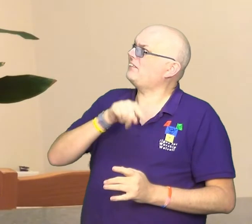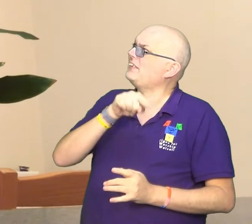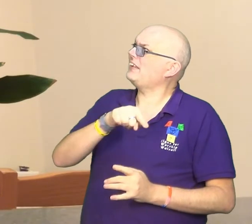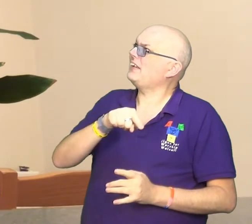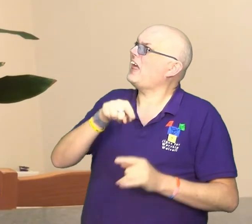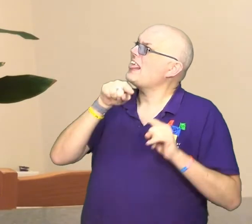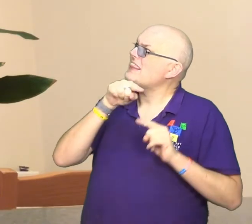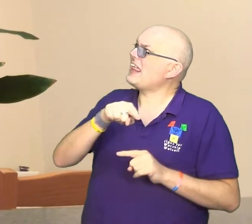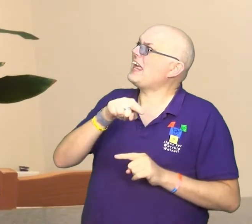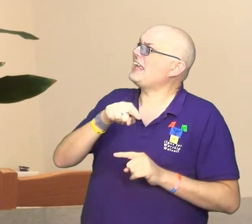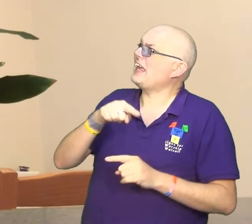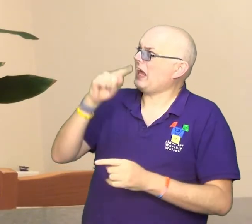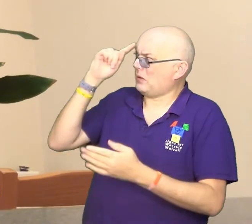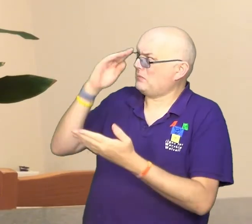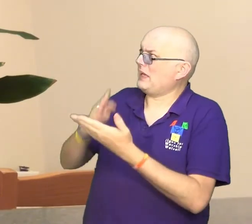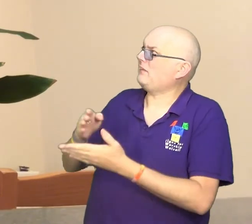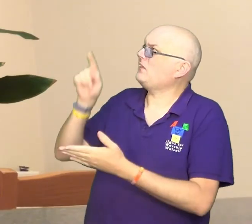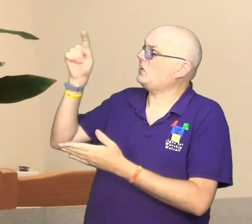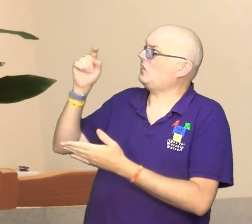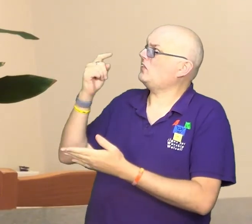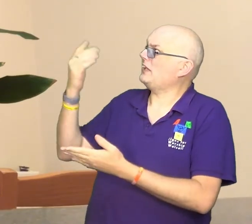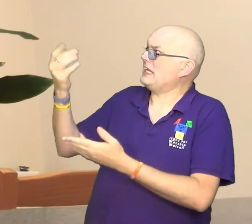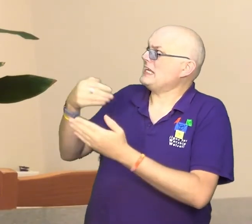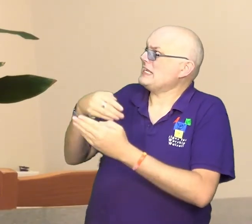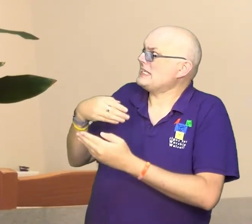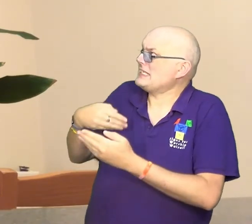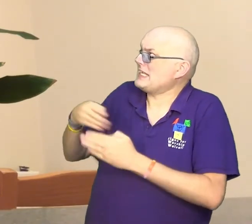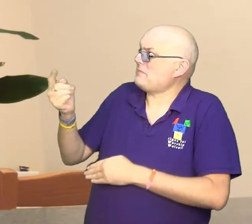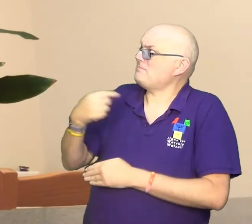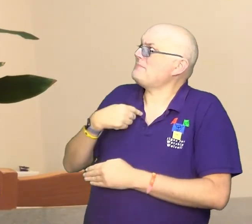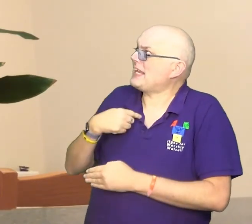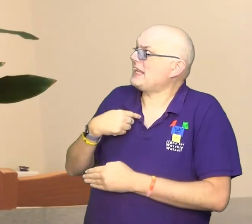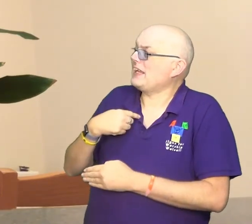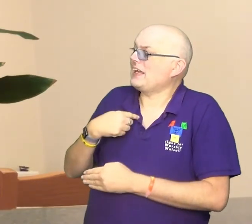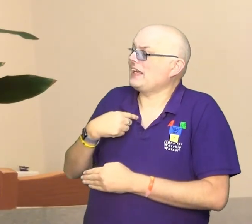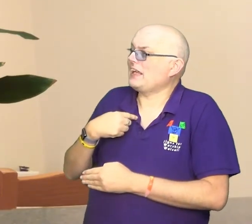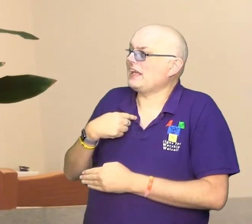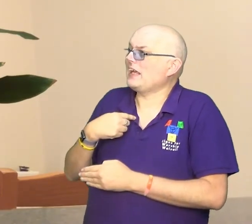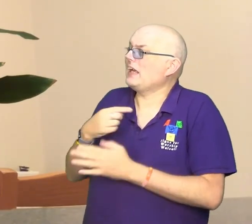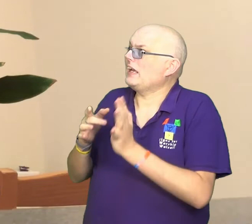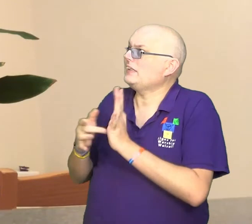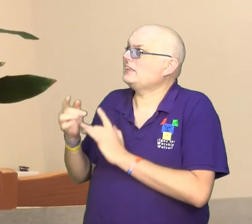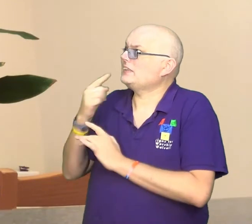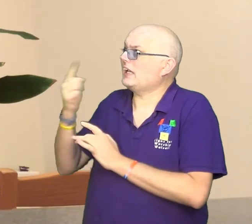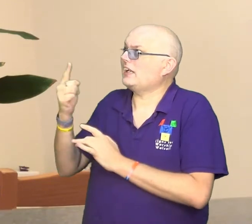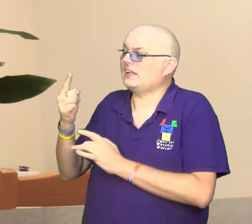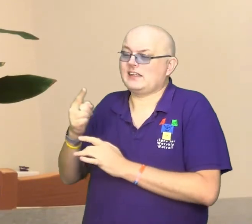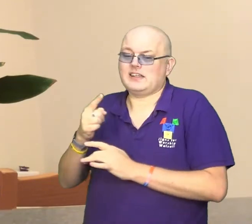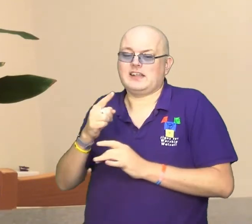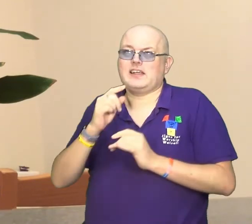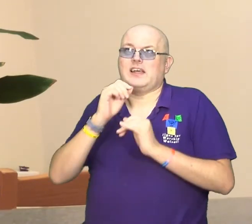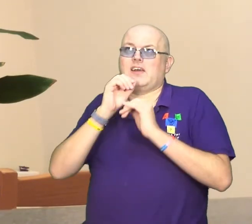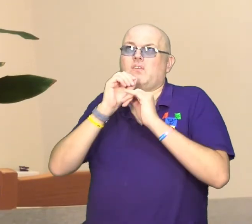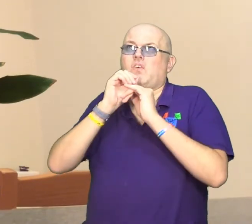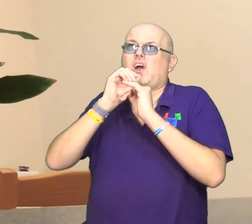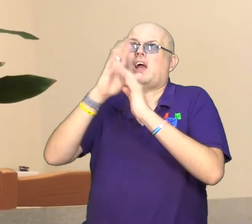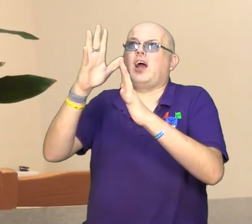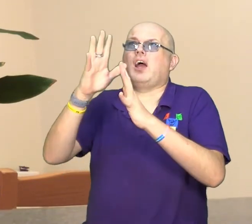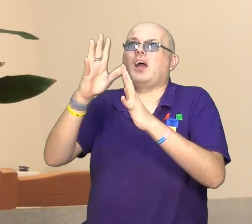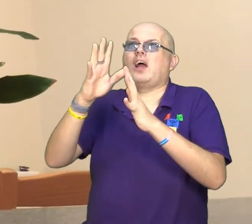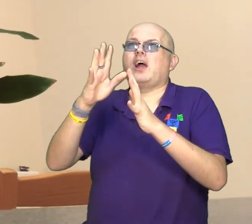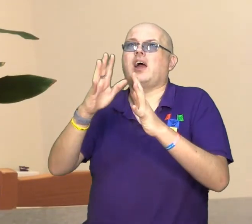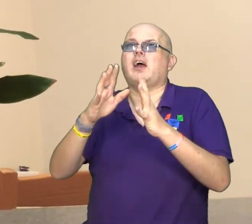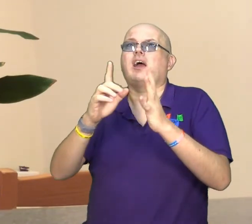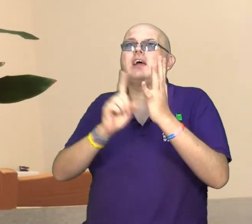here, that they may believe that you sent me." When he had said this, Jesus called in a